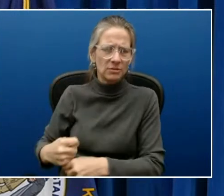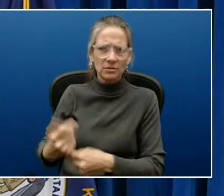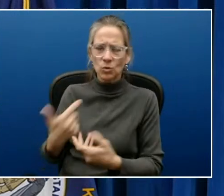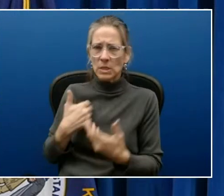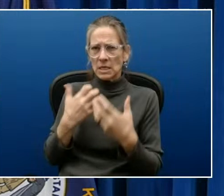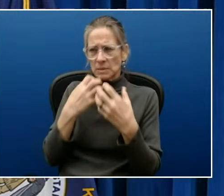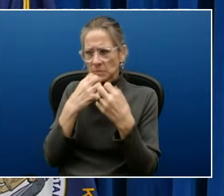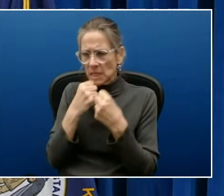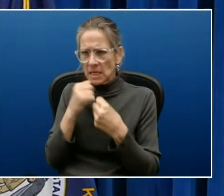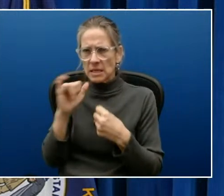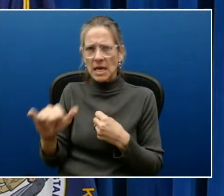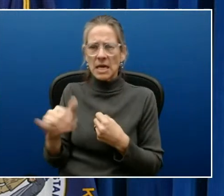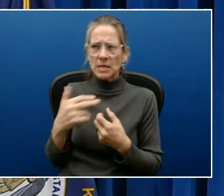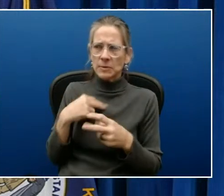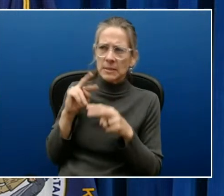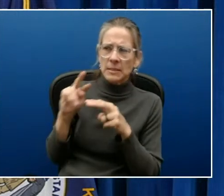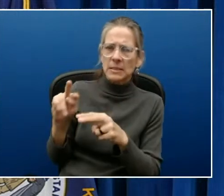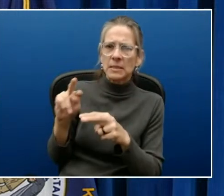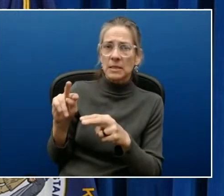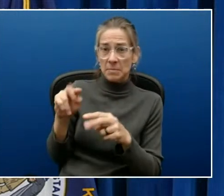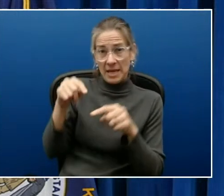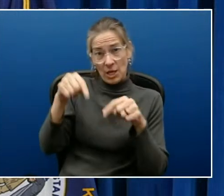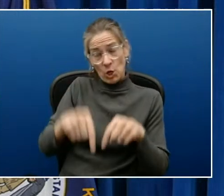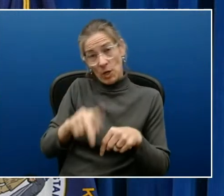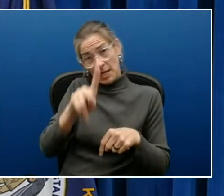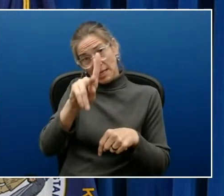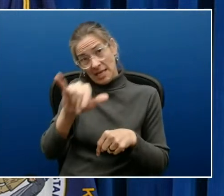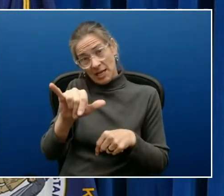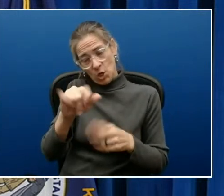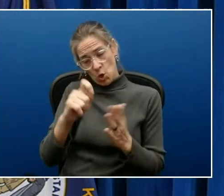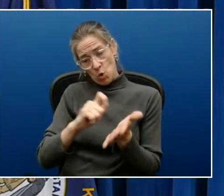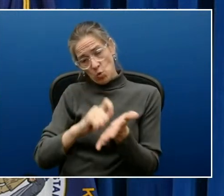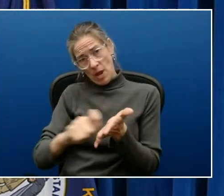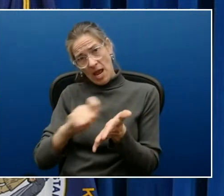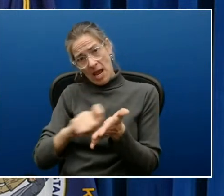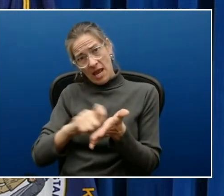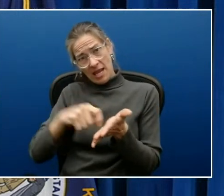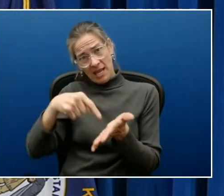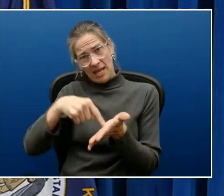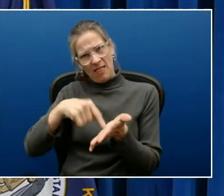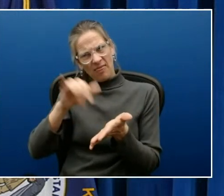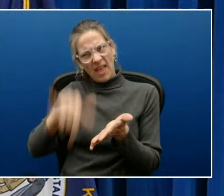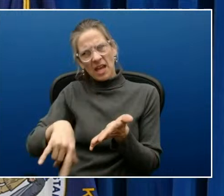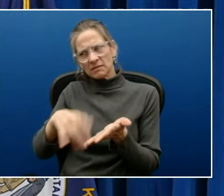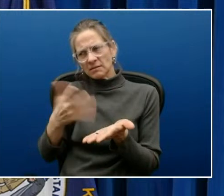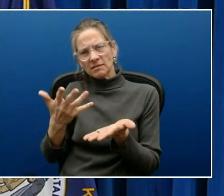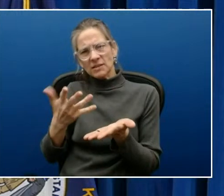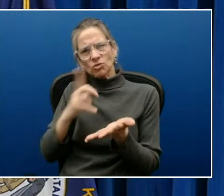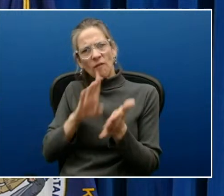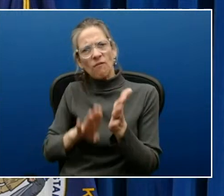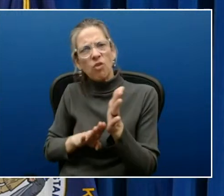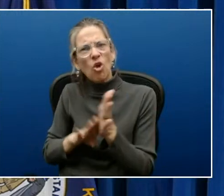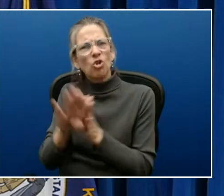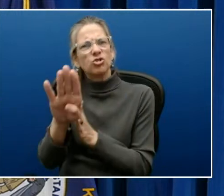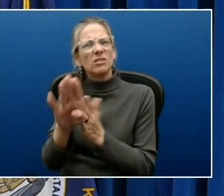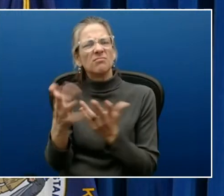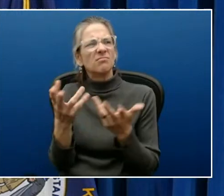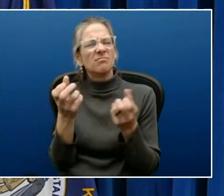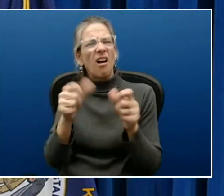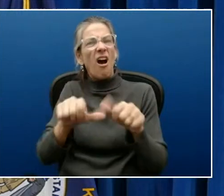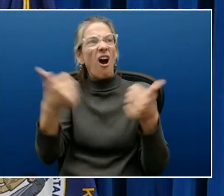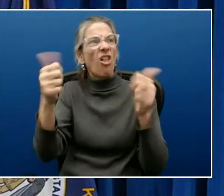now, right here in the Commonwealth, writing is flourishing in a way that can rival any other state in